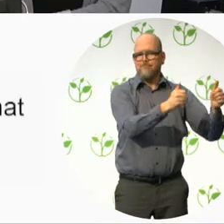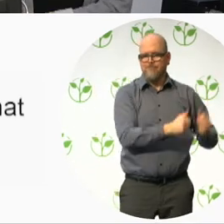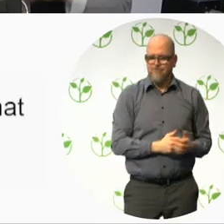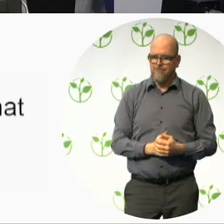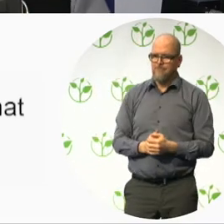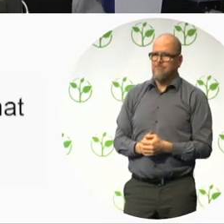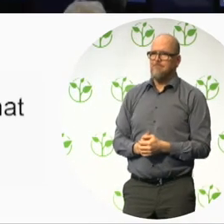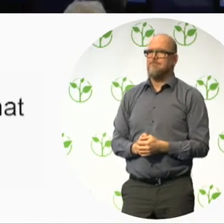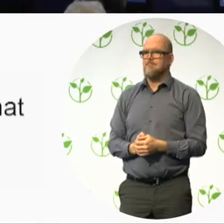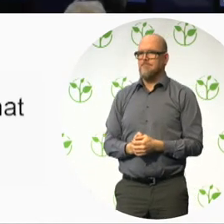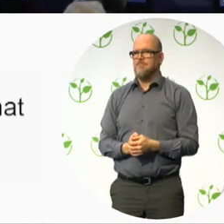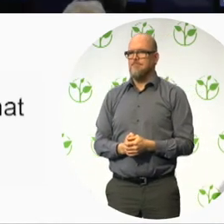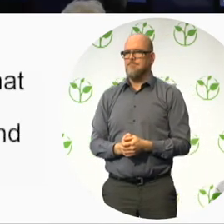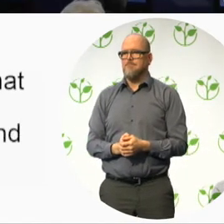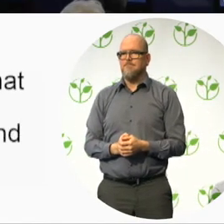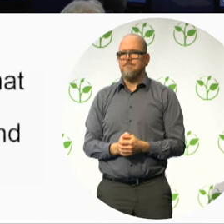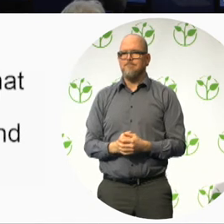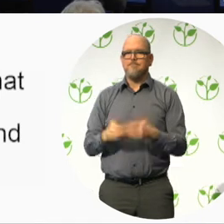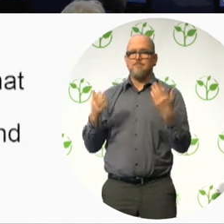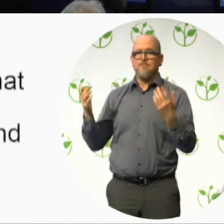add? Thank you.